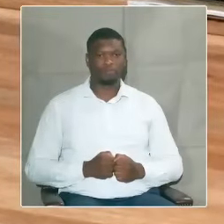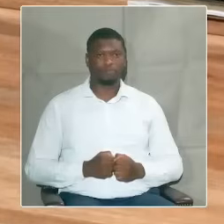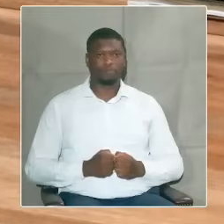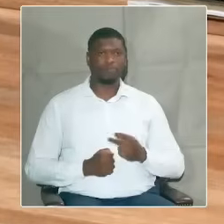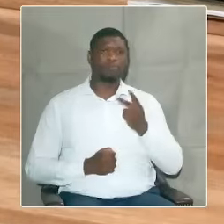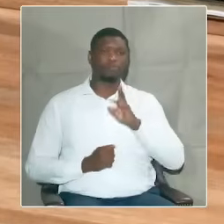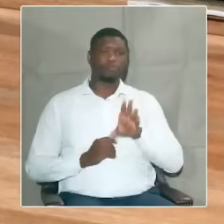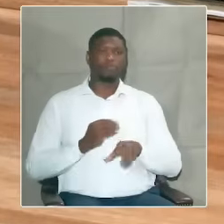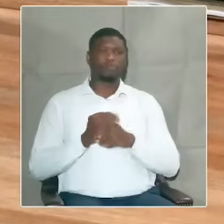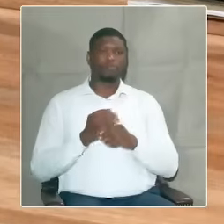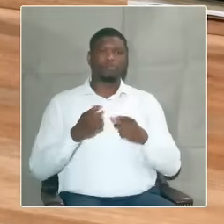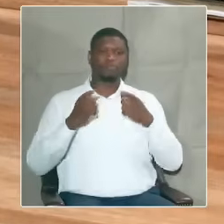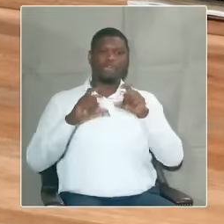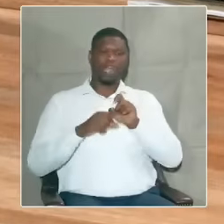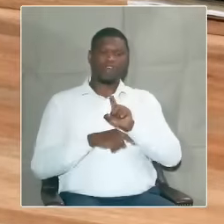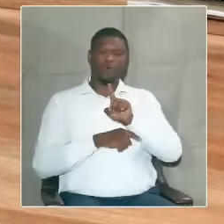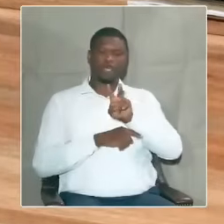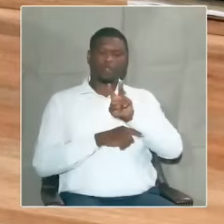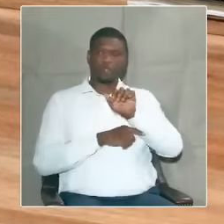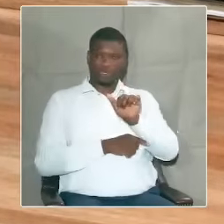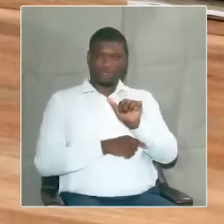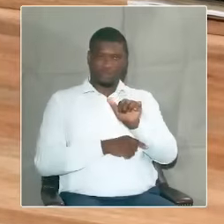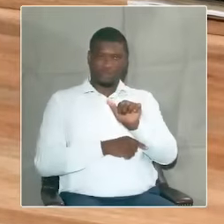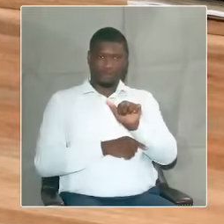in paragraph 126